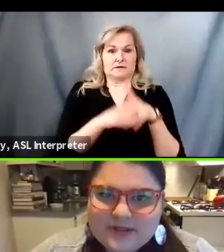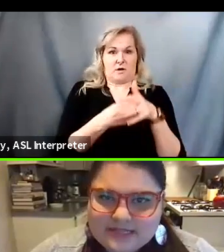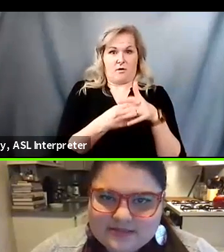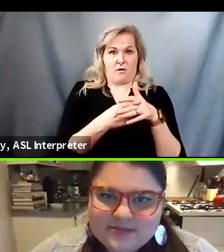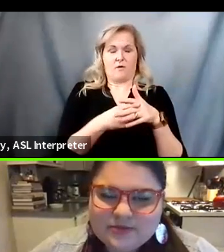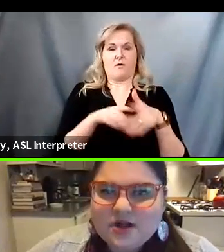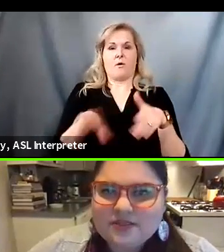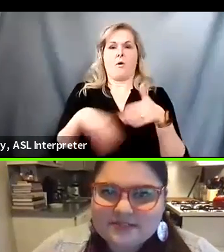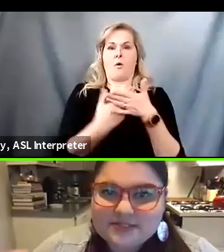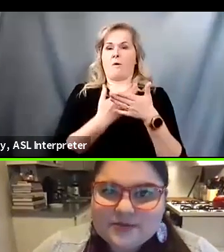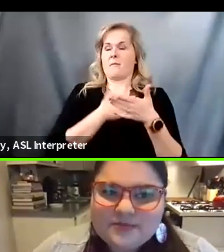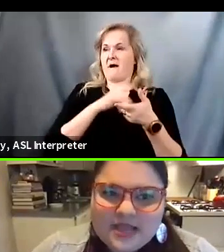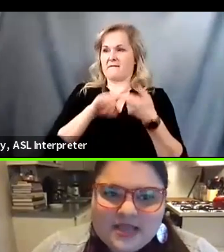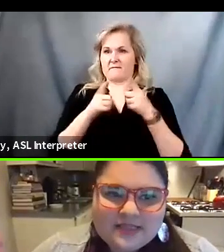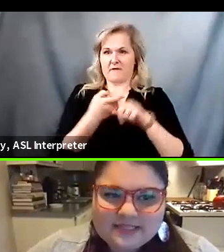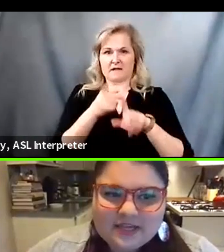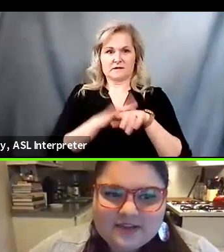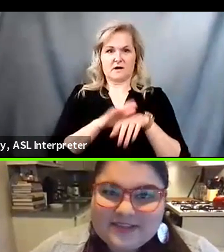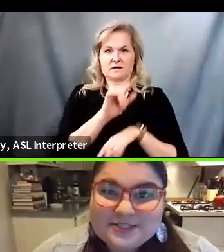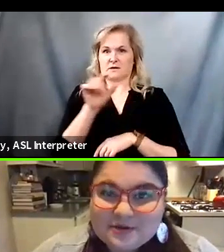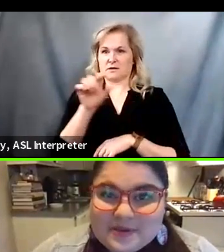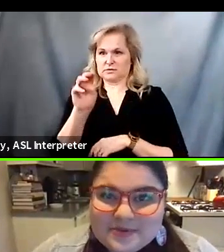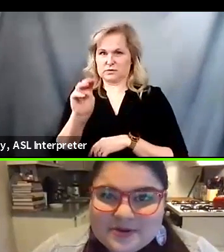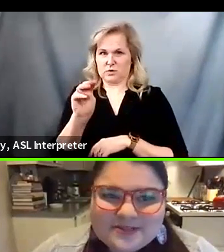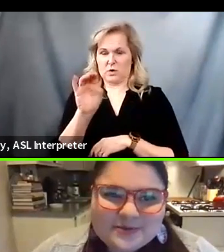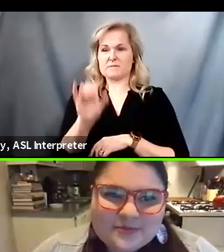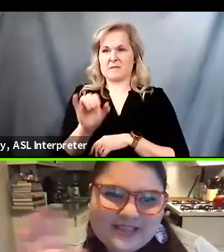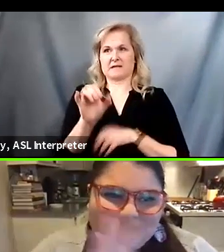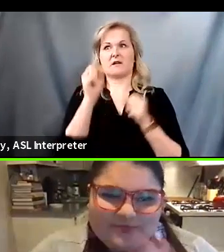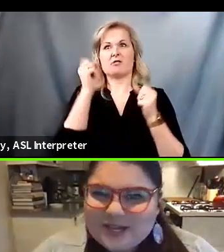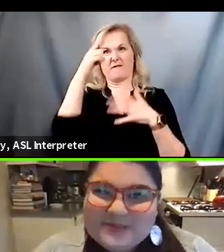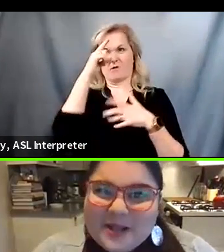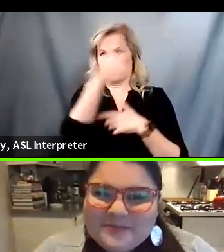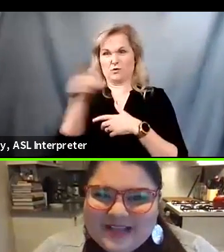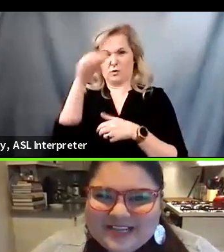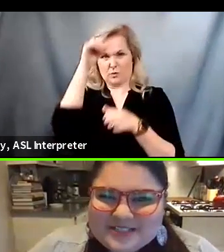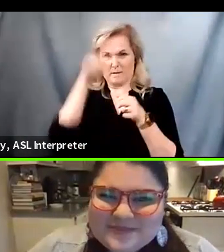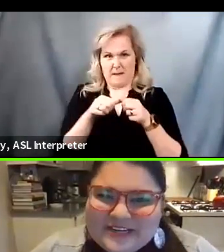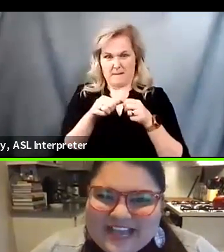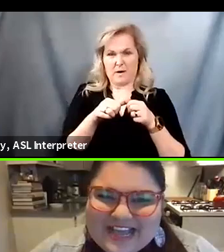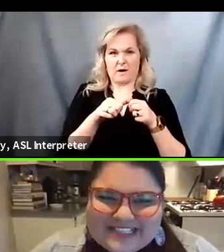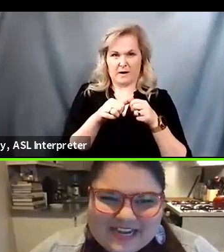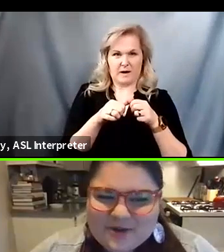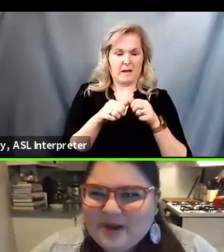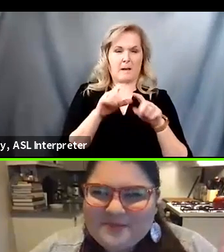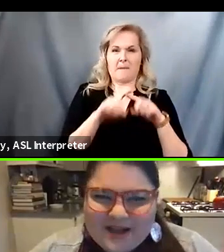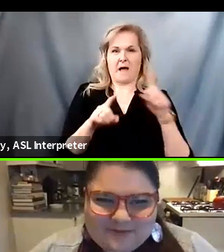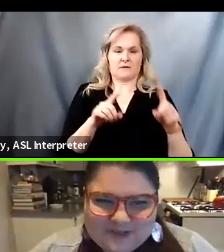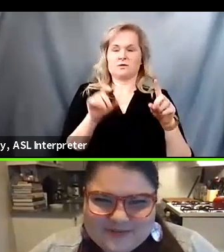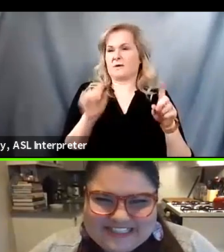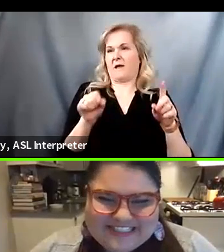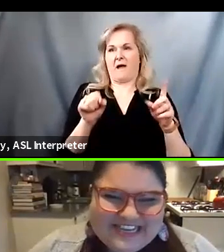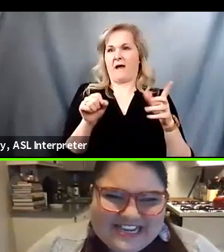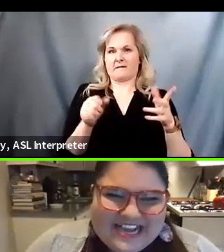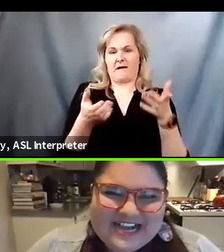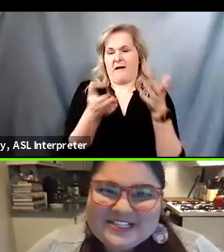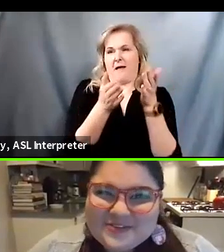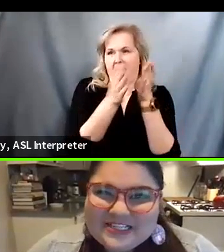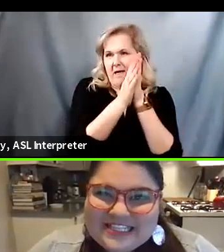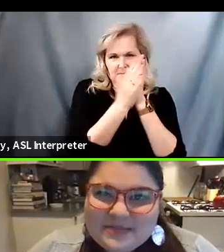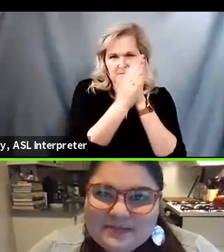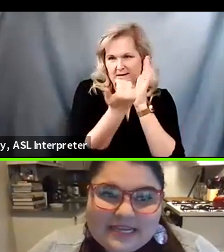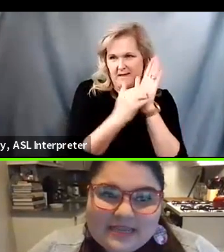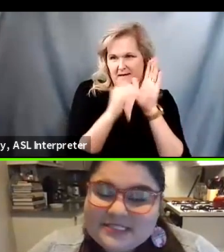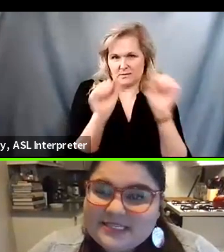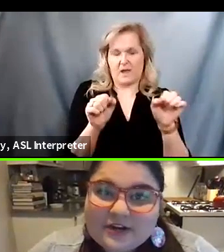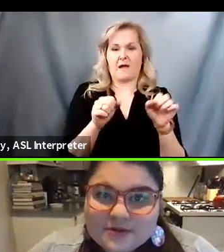my friends who are on the Zoom, that's a lot of things to remember. So we have to document up. Just feel free to ask and I'll pop off what you're missing. So